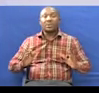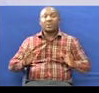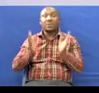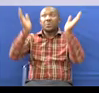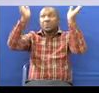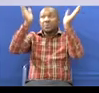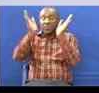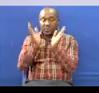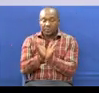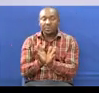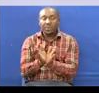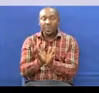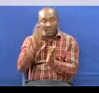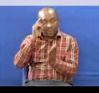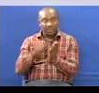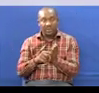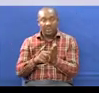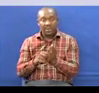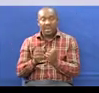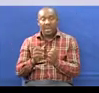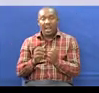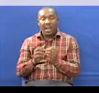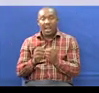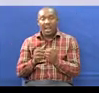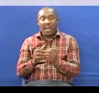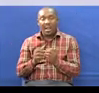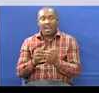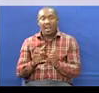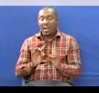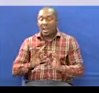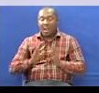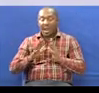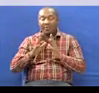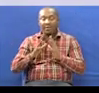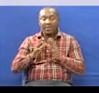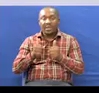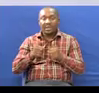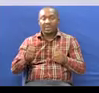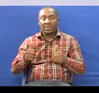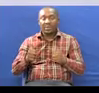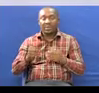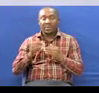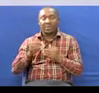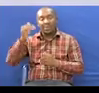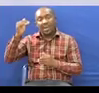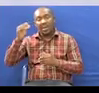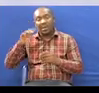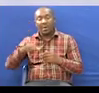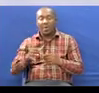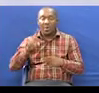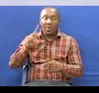it is narrowed at the tops, it indicates that the life expectancy is low. So the government may find